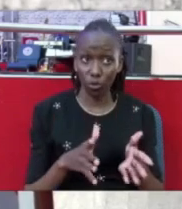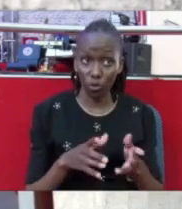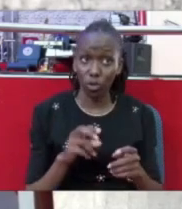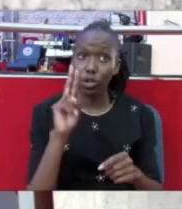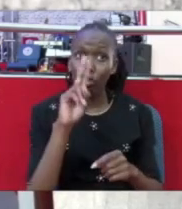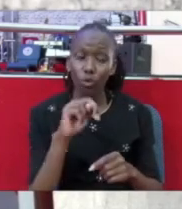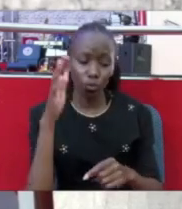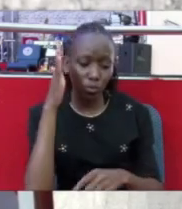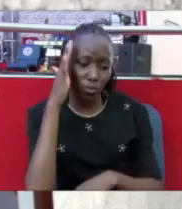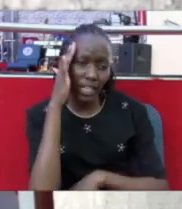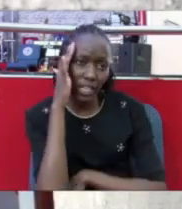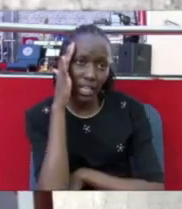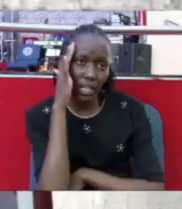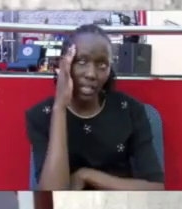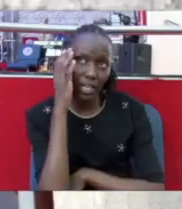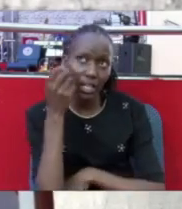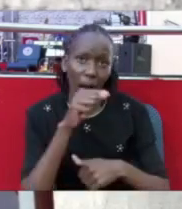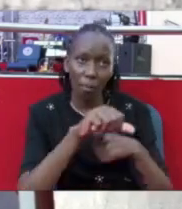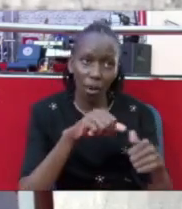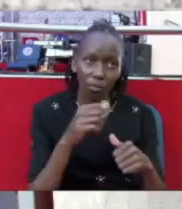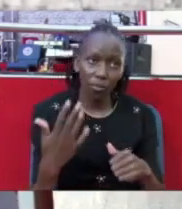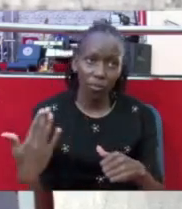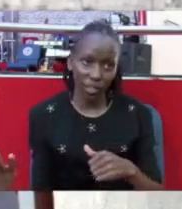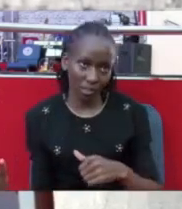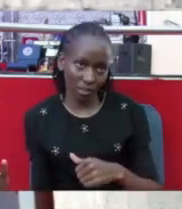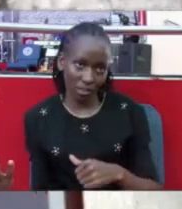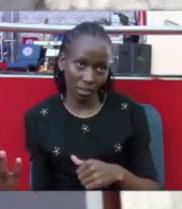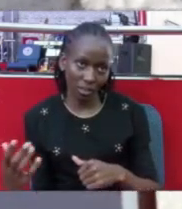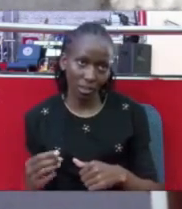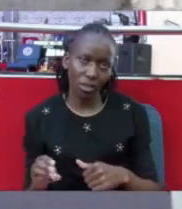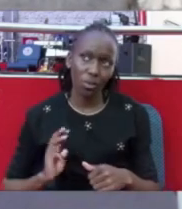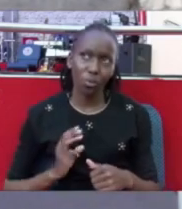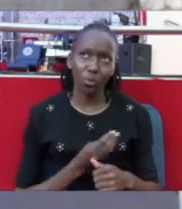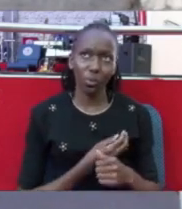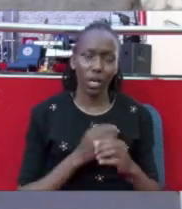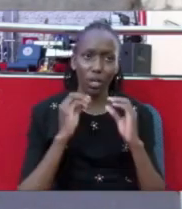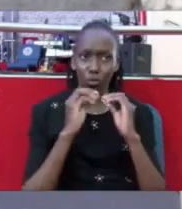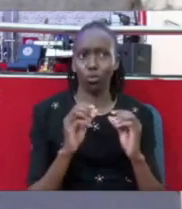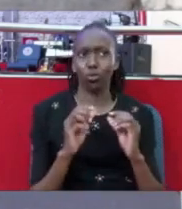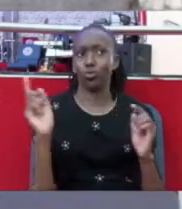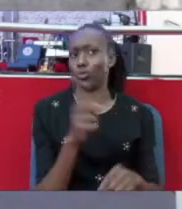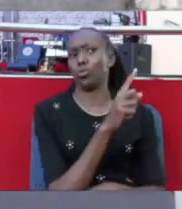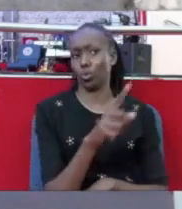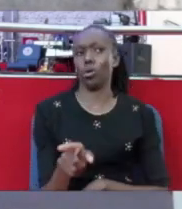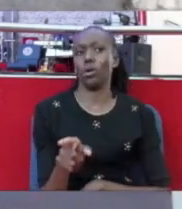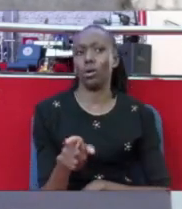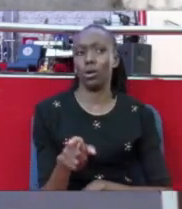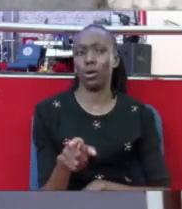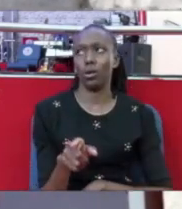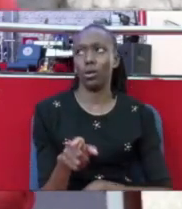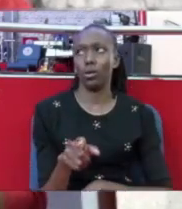tusije tukafikiria kuhusu vitu. We were miseducated. Tulikosa kufunzwa. We were never taught